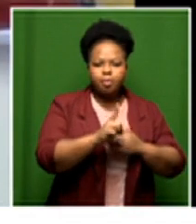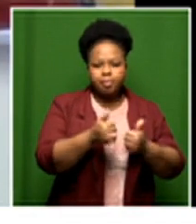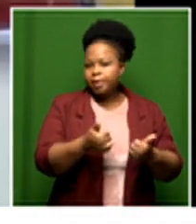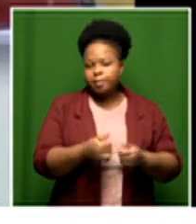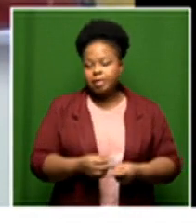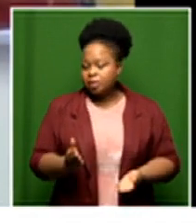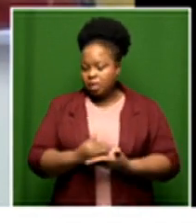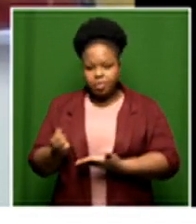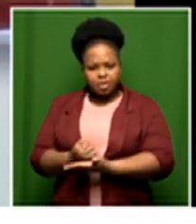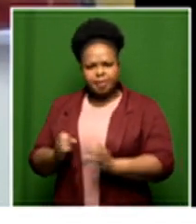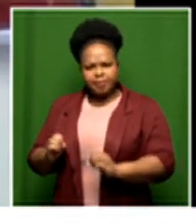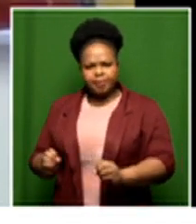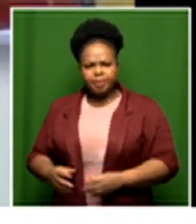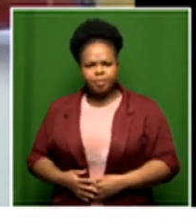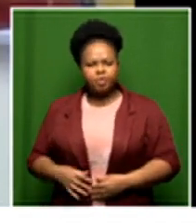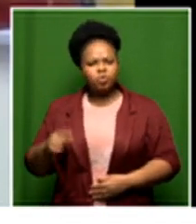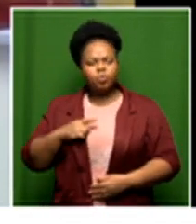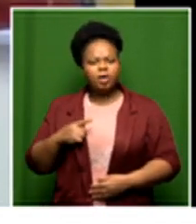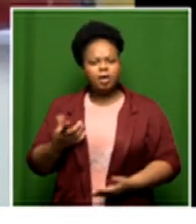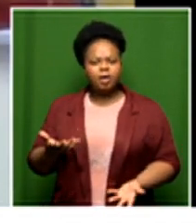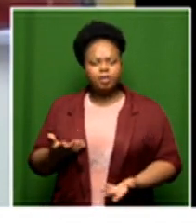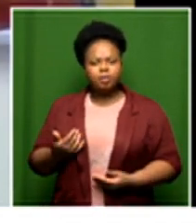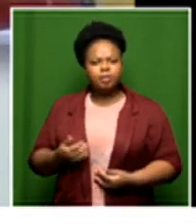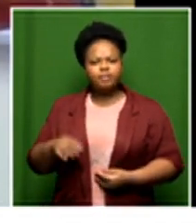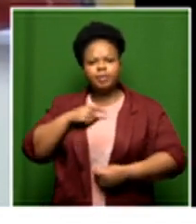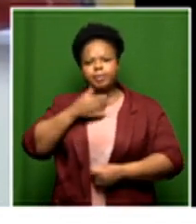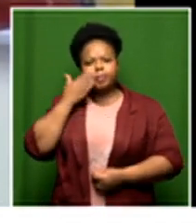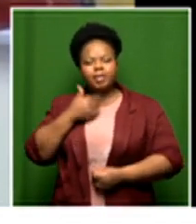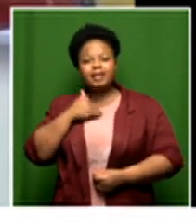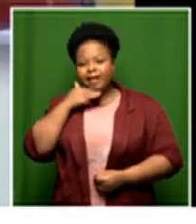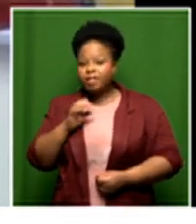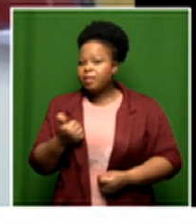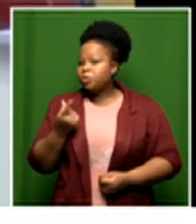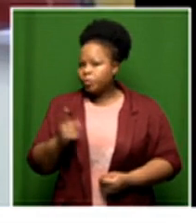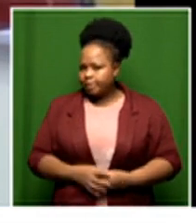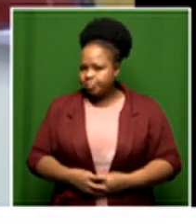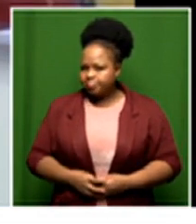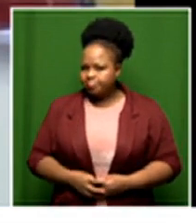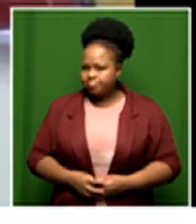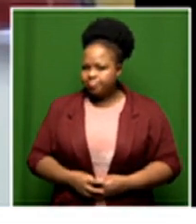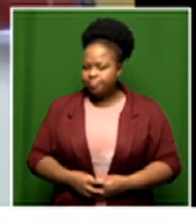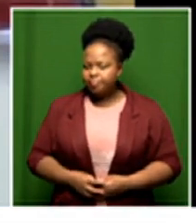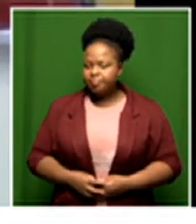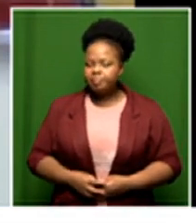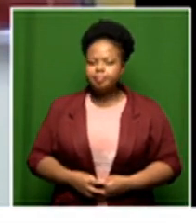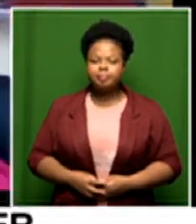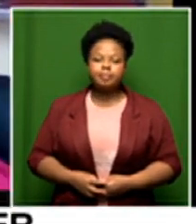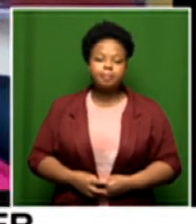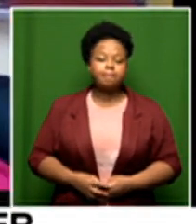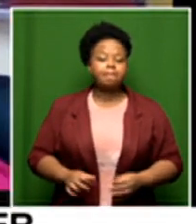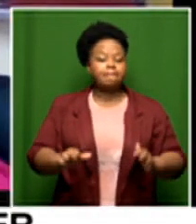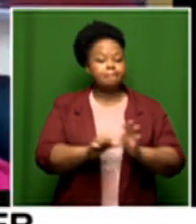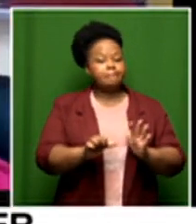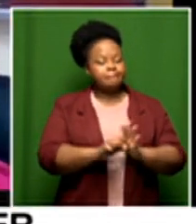who didn't register, they don't have enough vaccines, what are you going to do? This is in a nutshell. And such an